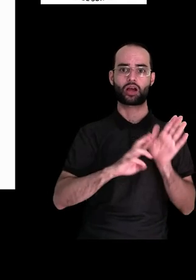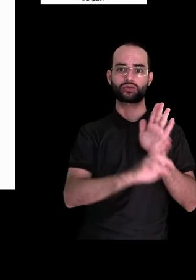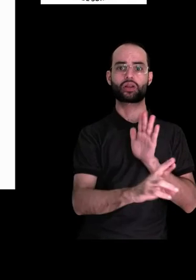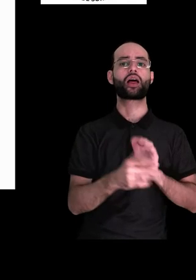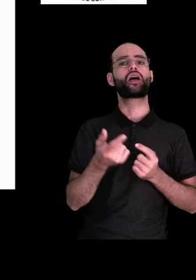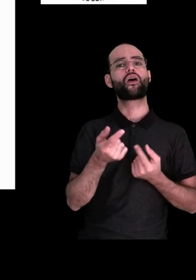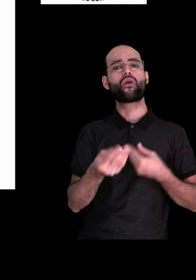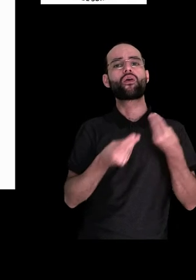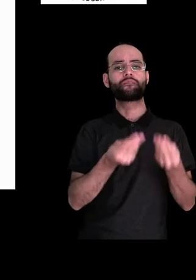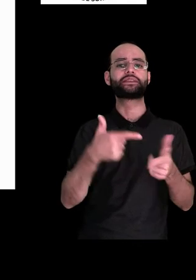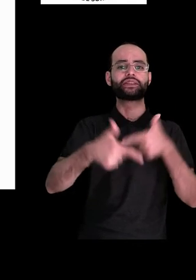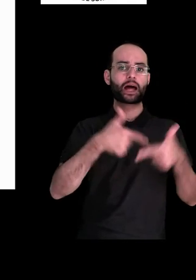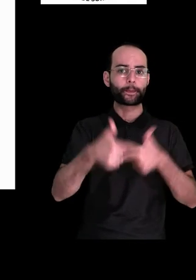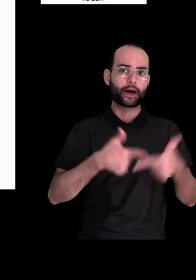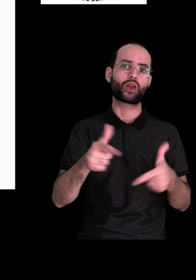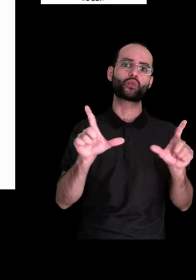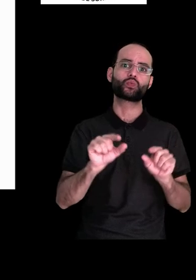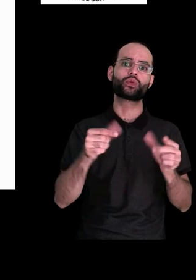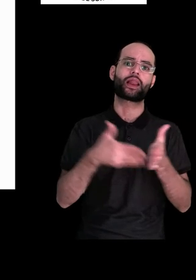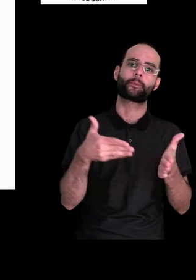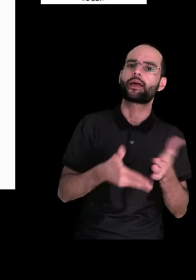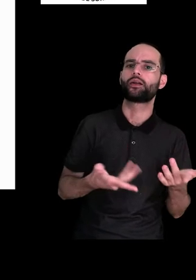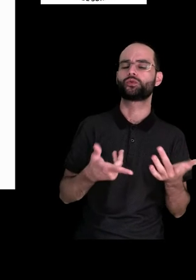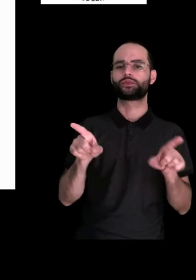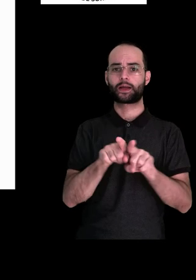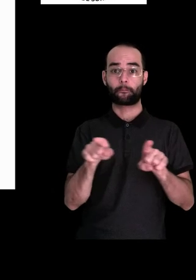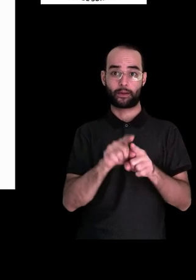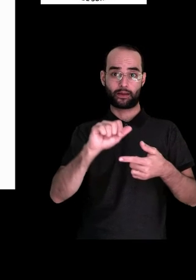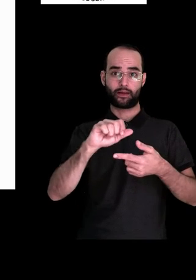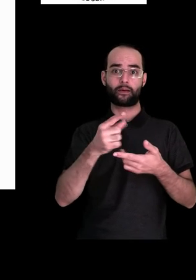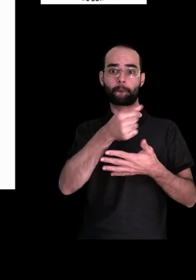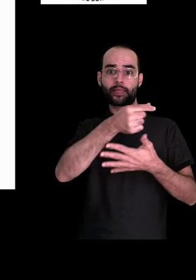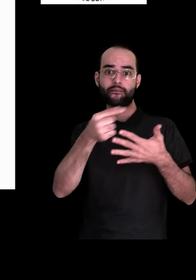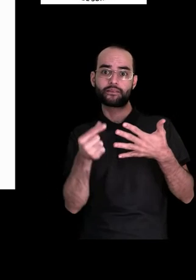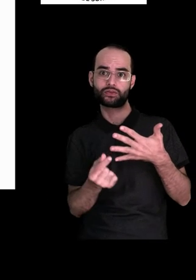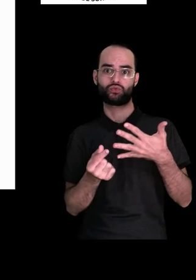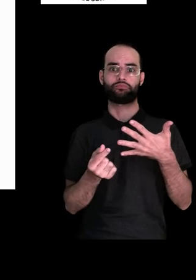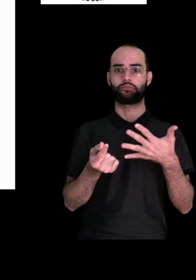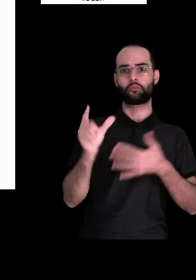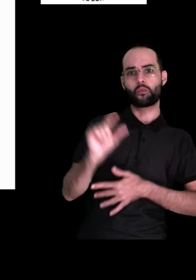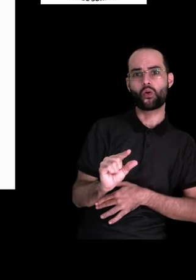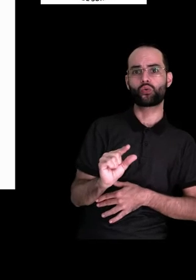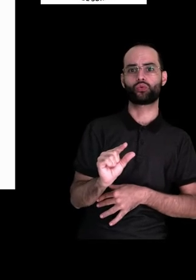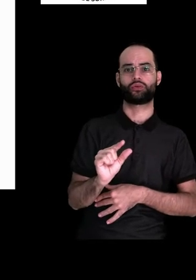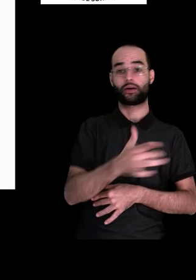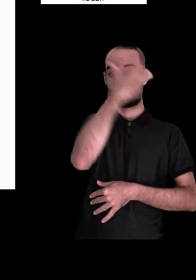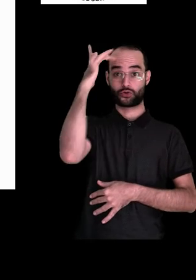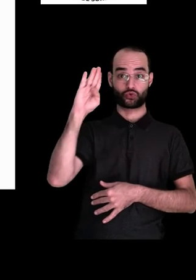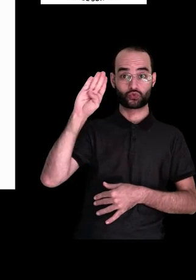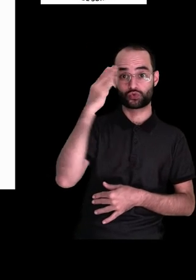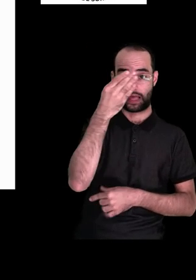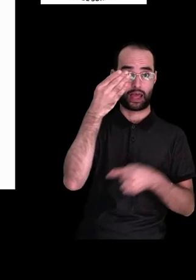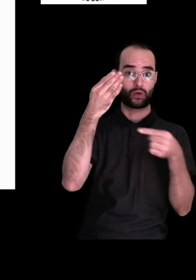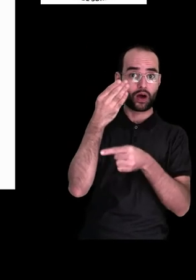as a result of limited service offerings and low social benefits, People with deafblindness are unable